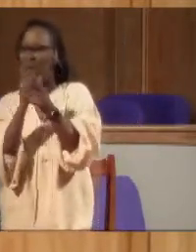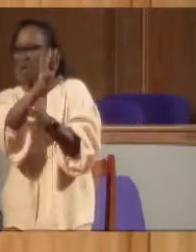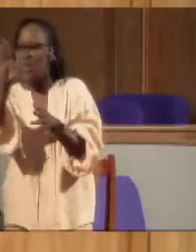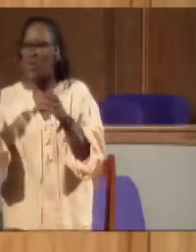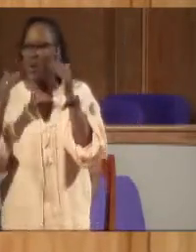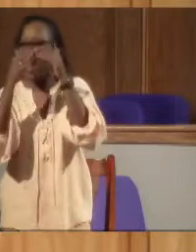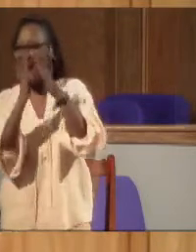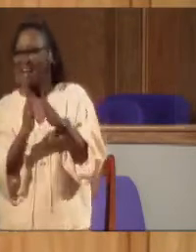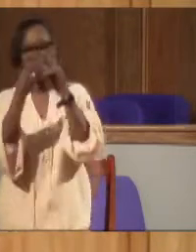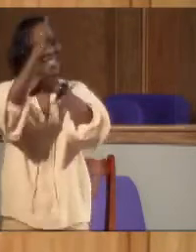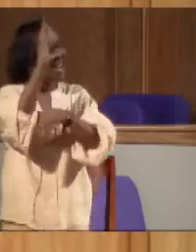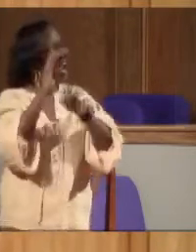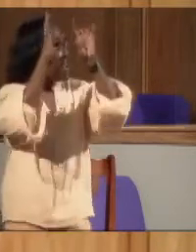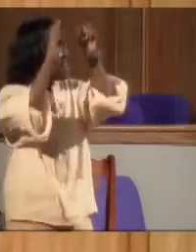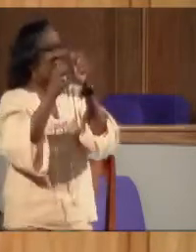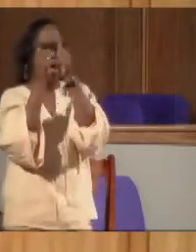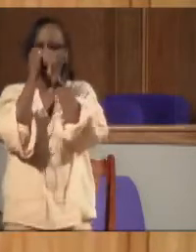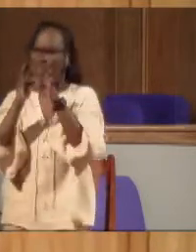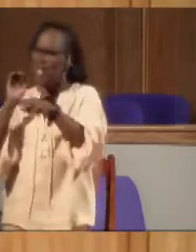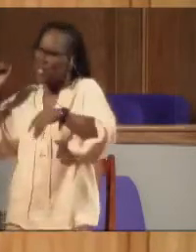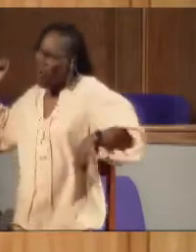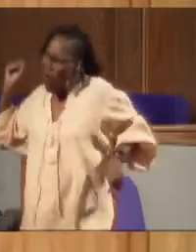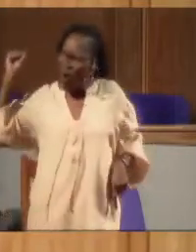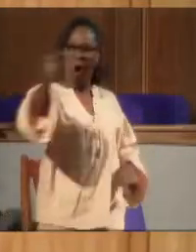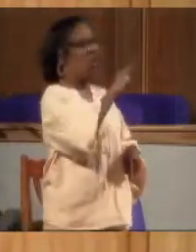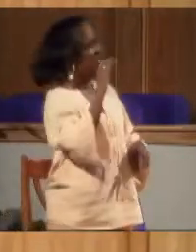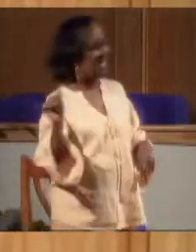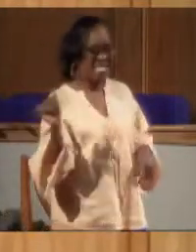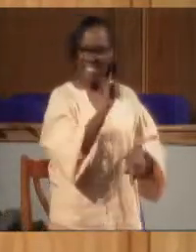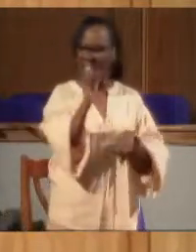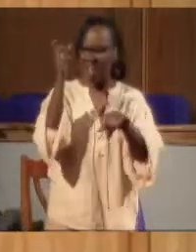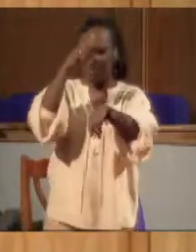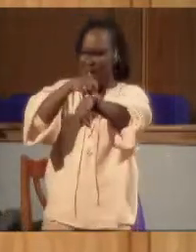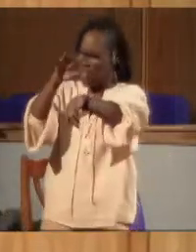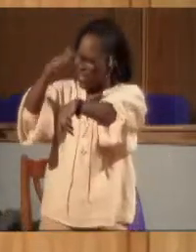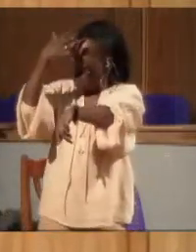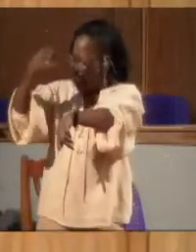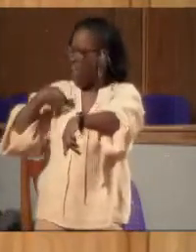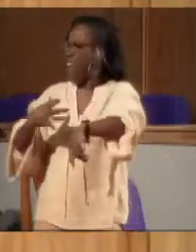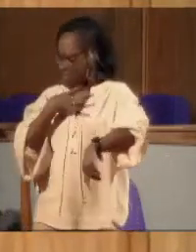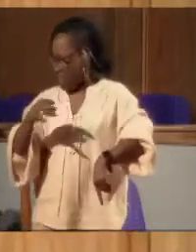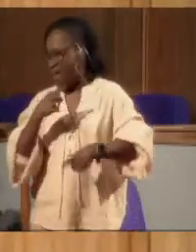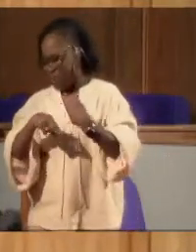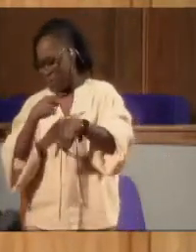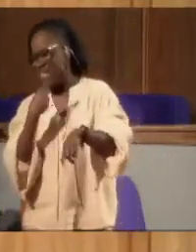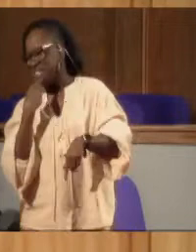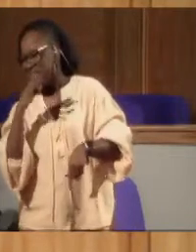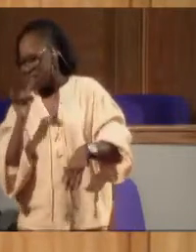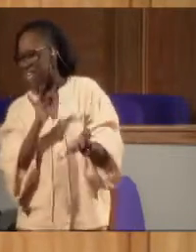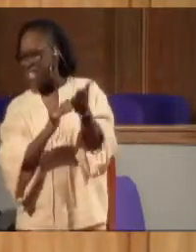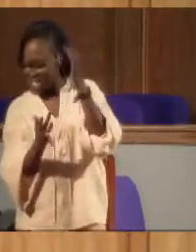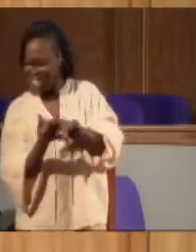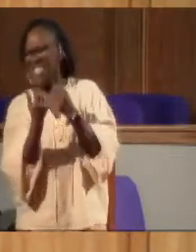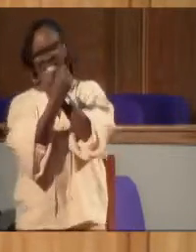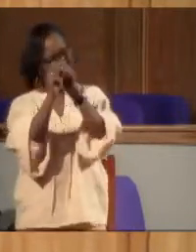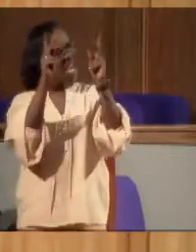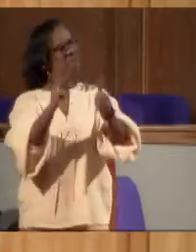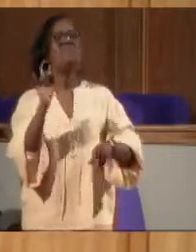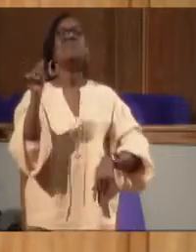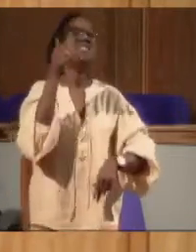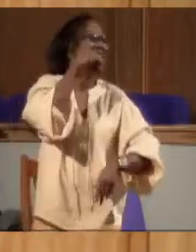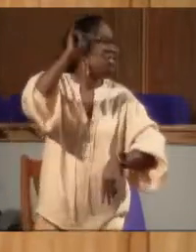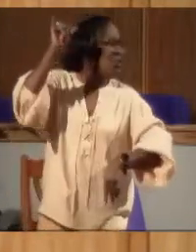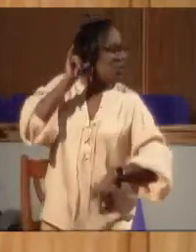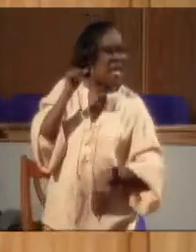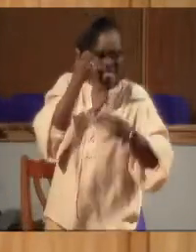can just bless all of us at the same time. That's why I like it when it said Jesus is the same yesterday, today,